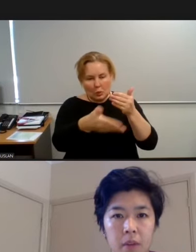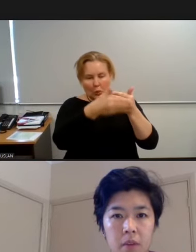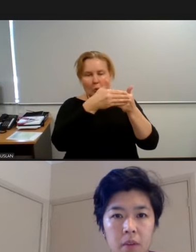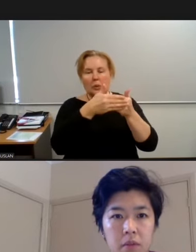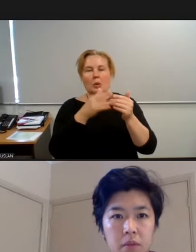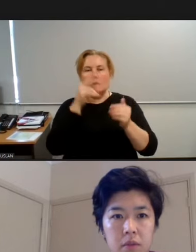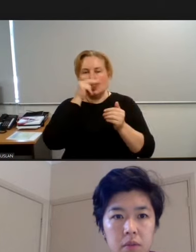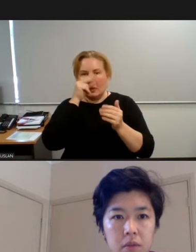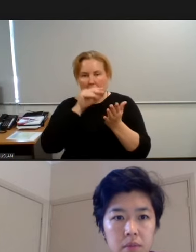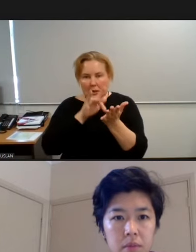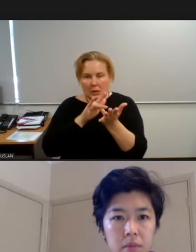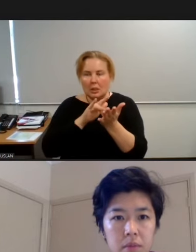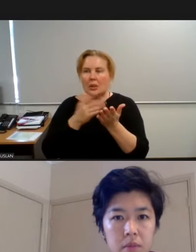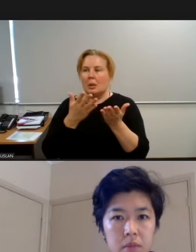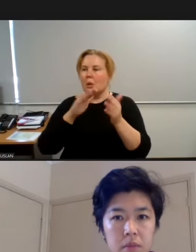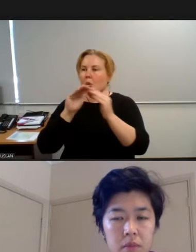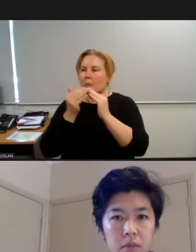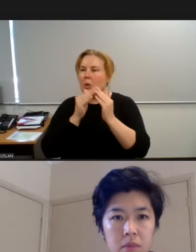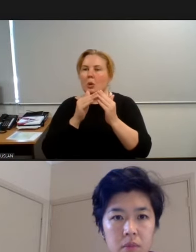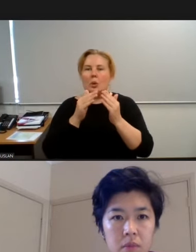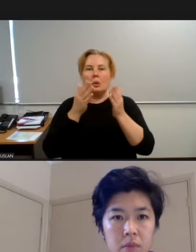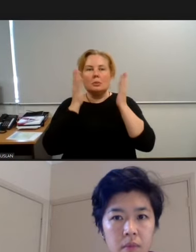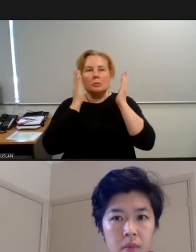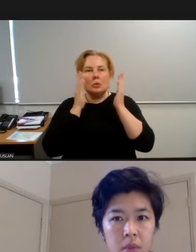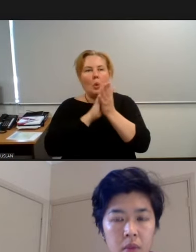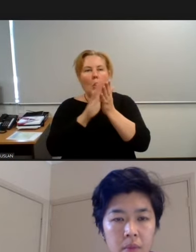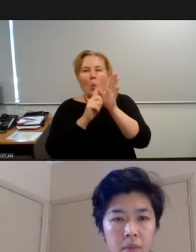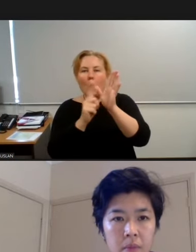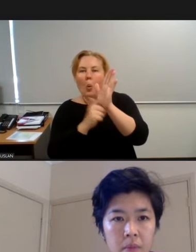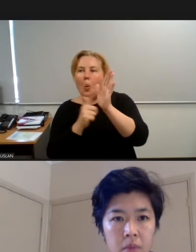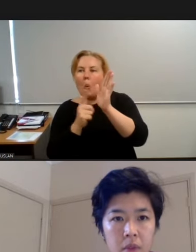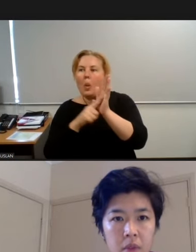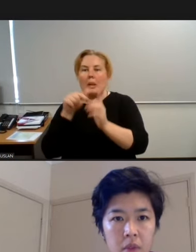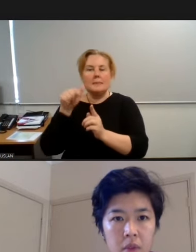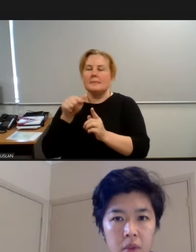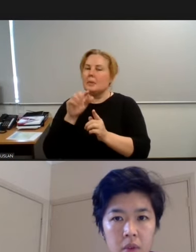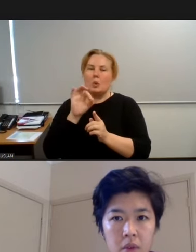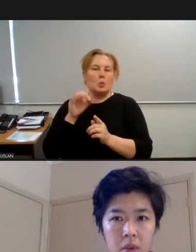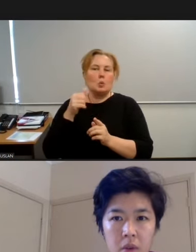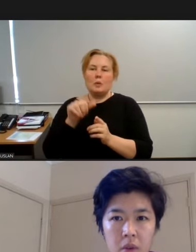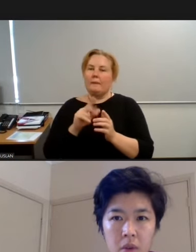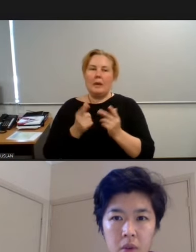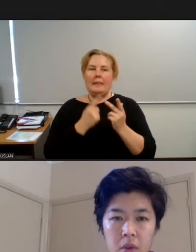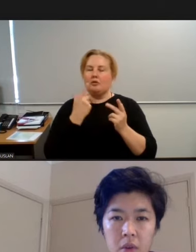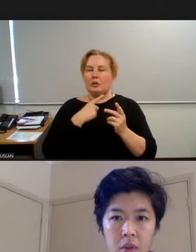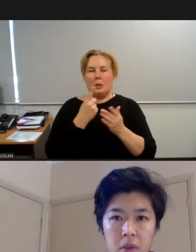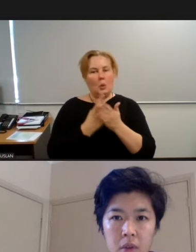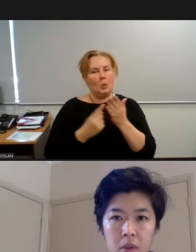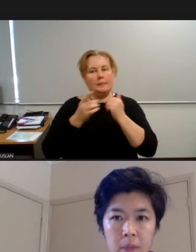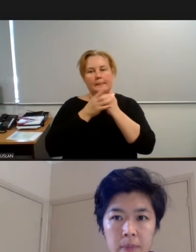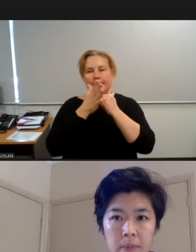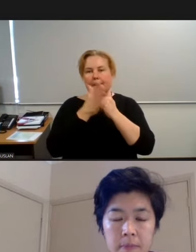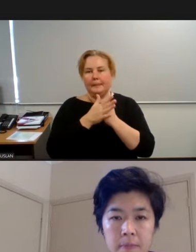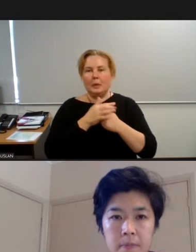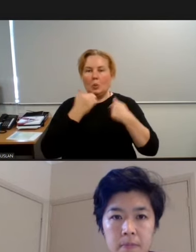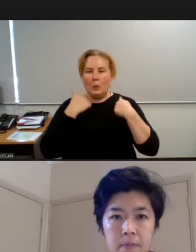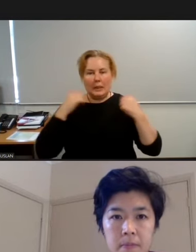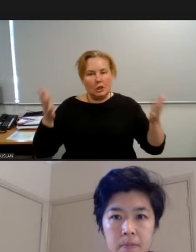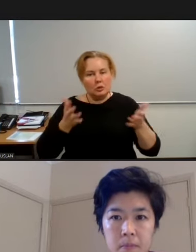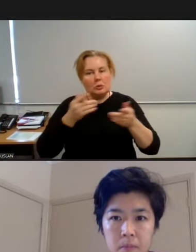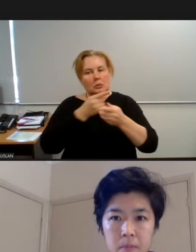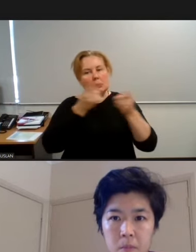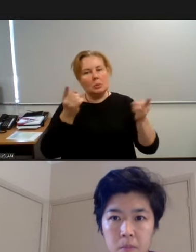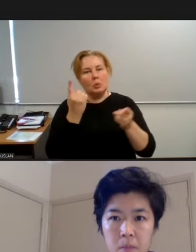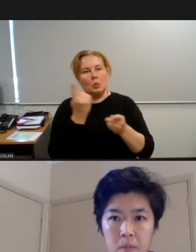purpose. So for the community service staff, where you're working from where you can, we encourage working from home,